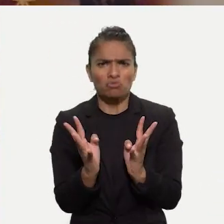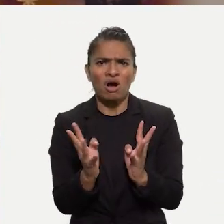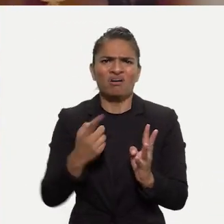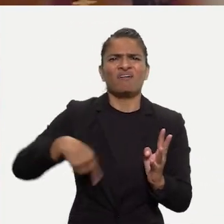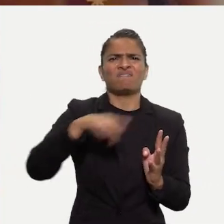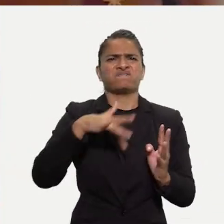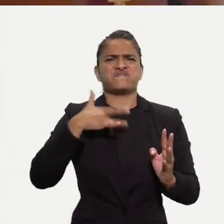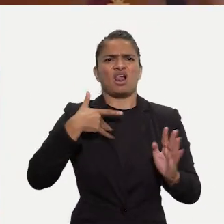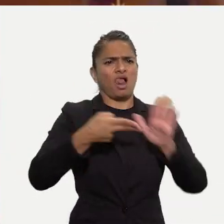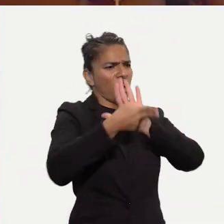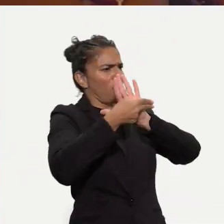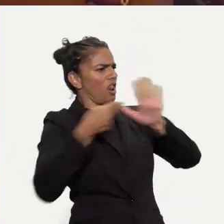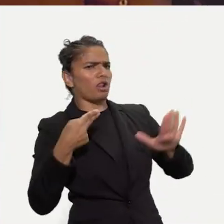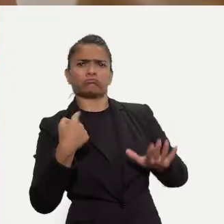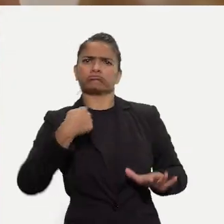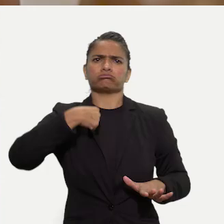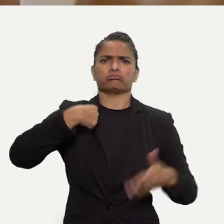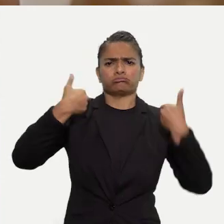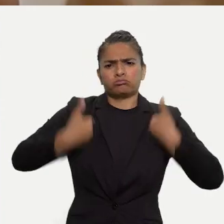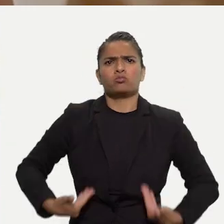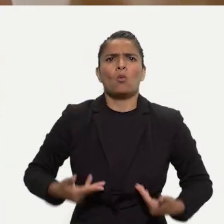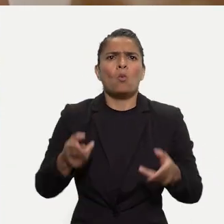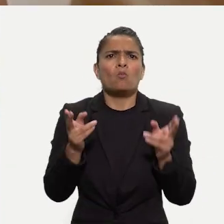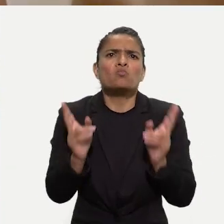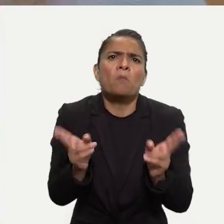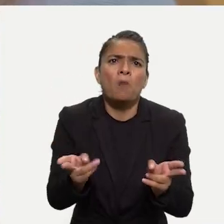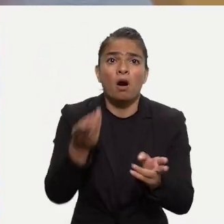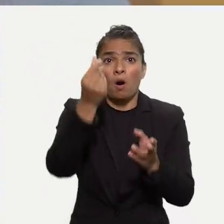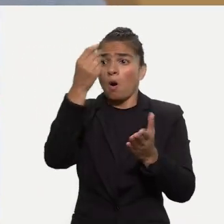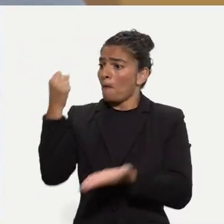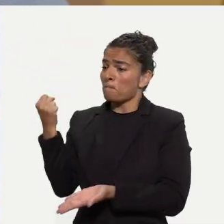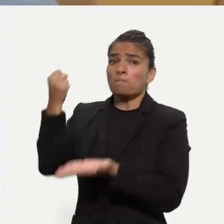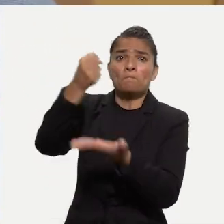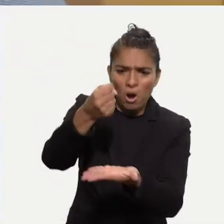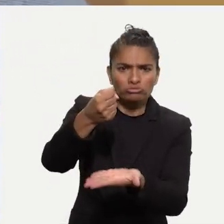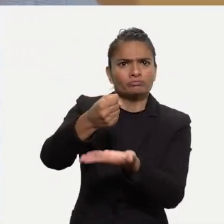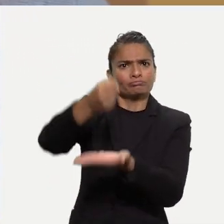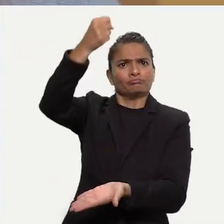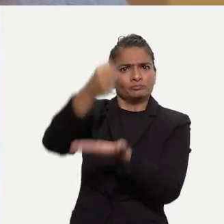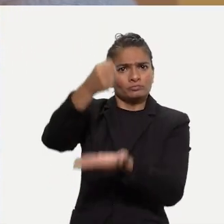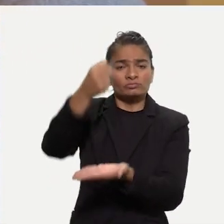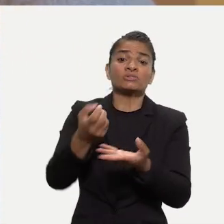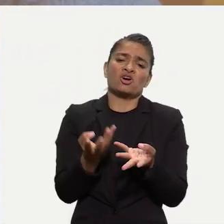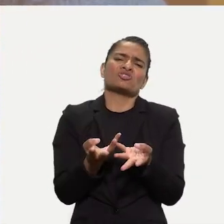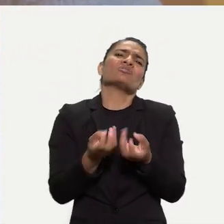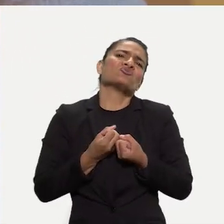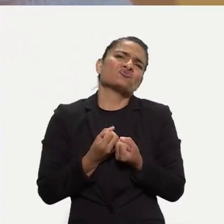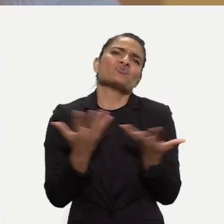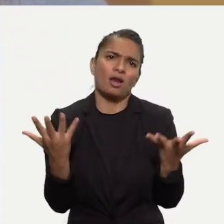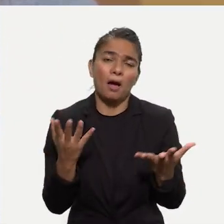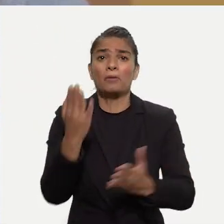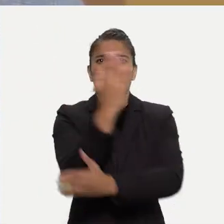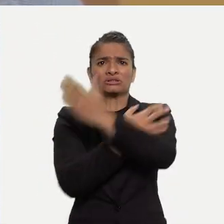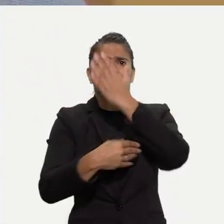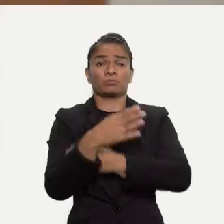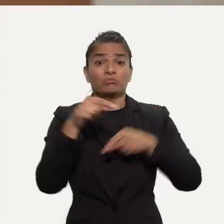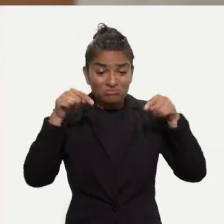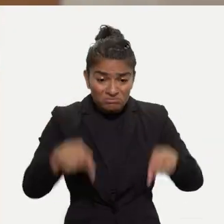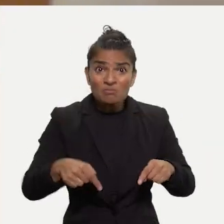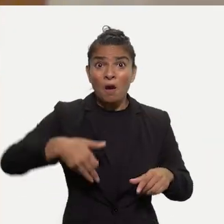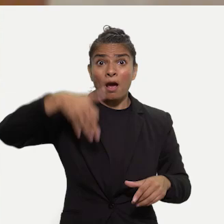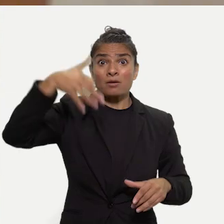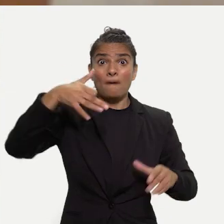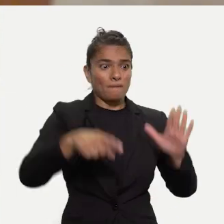the minister responsible for gender, equality, and social welfare. Now, the very same issue that you are addressing now, whether we should